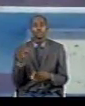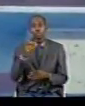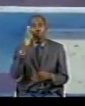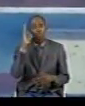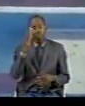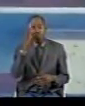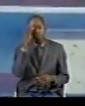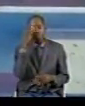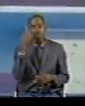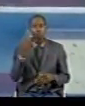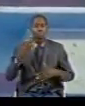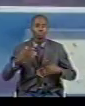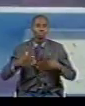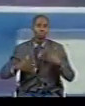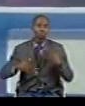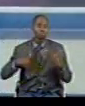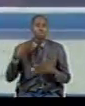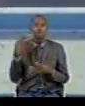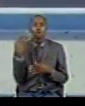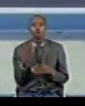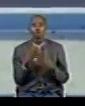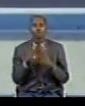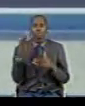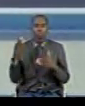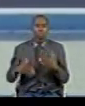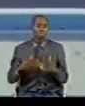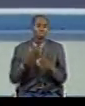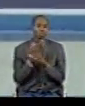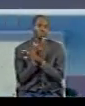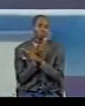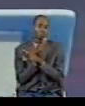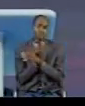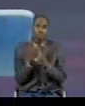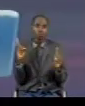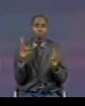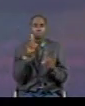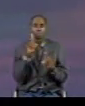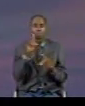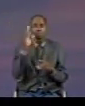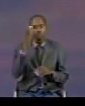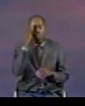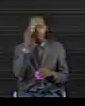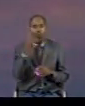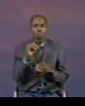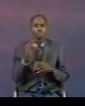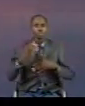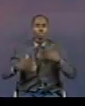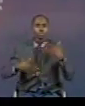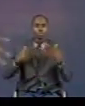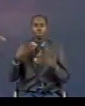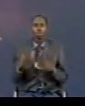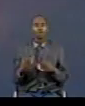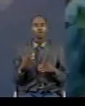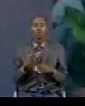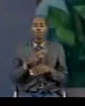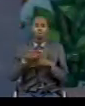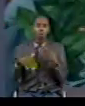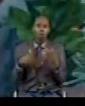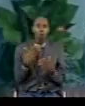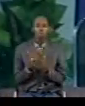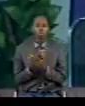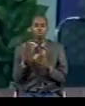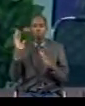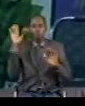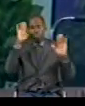total deliverance. You will know the joy of all cares, all worry, all anxiety, taken